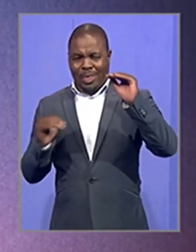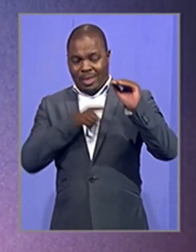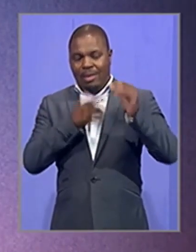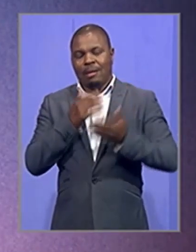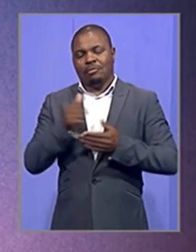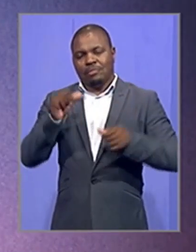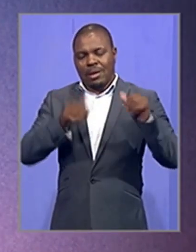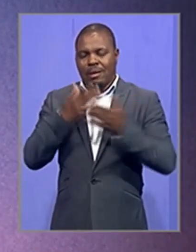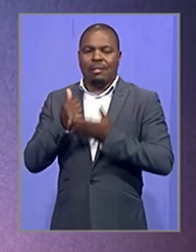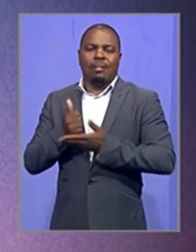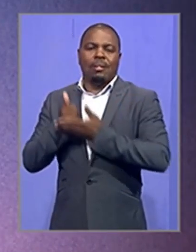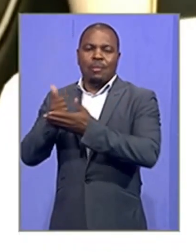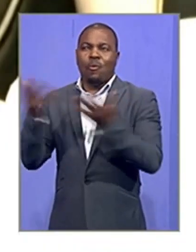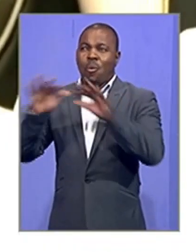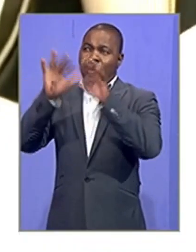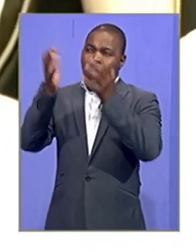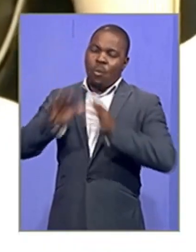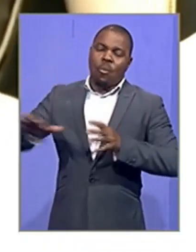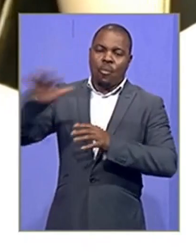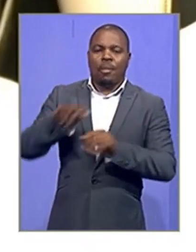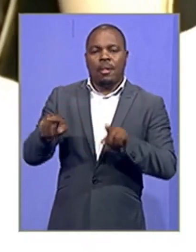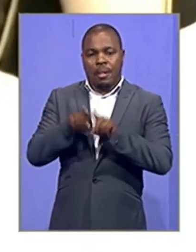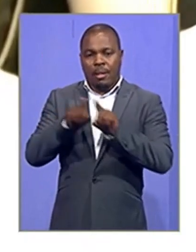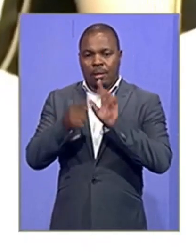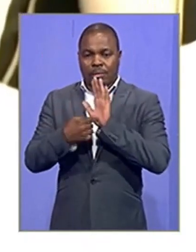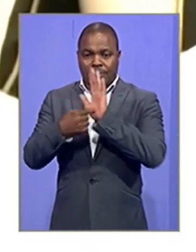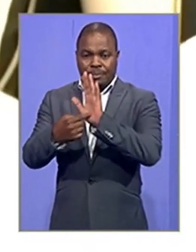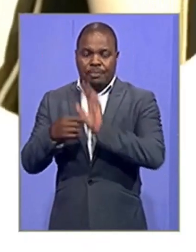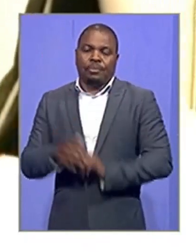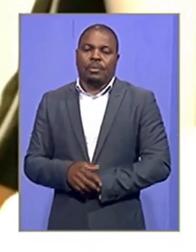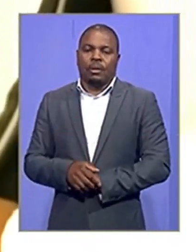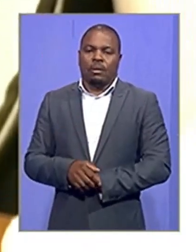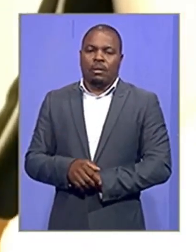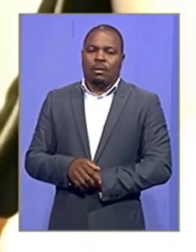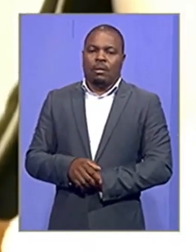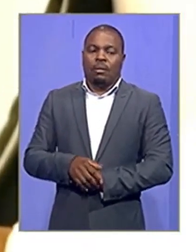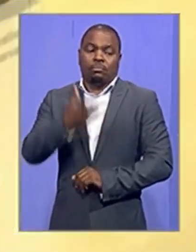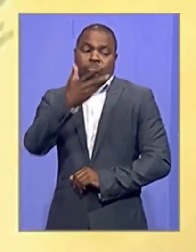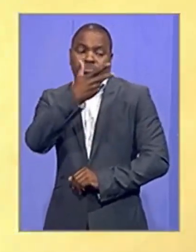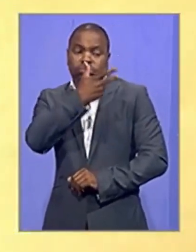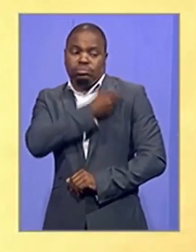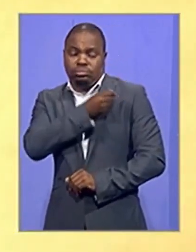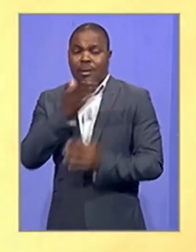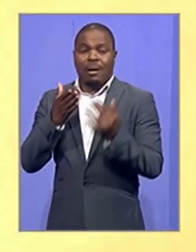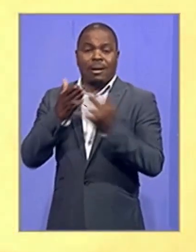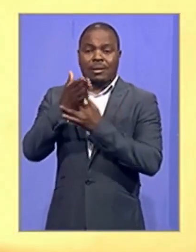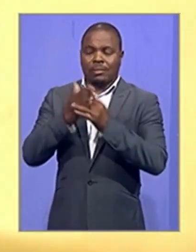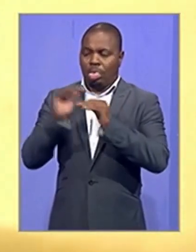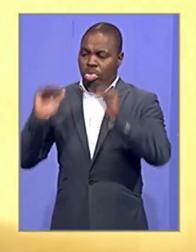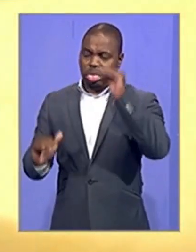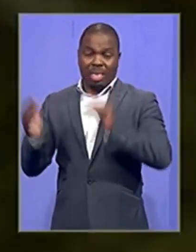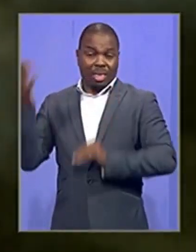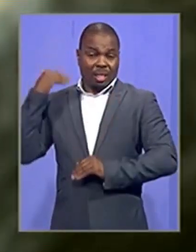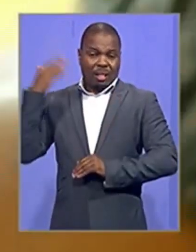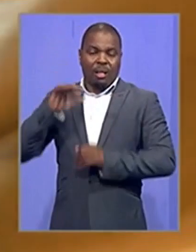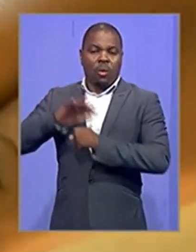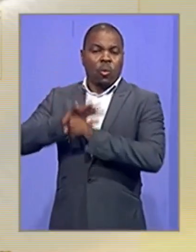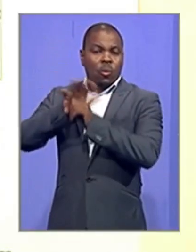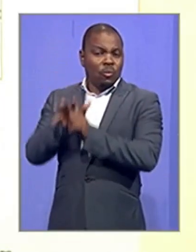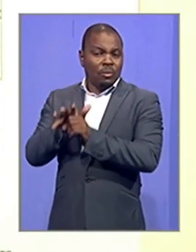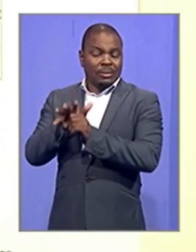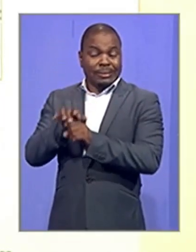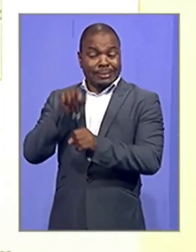all over the world? For example, the inequality in access to vaccines during the COVID-19 pandemic